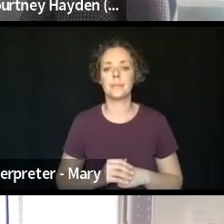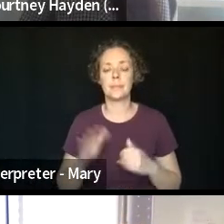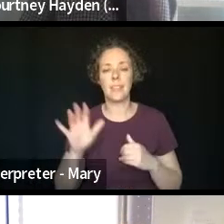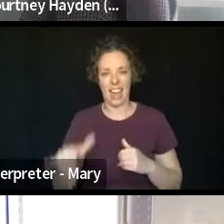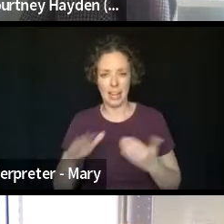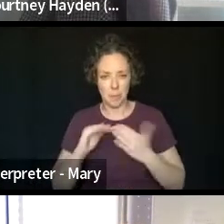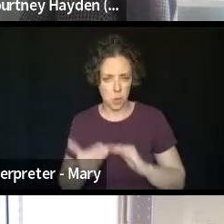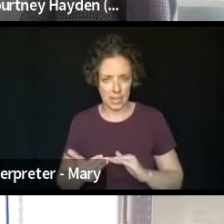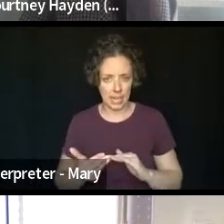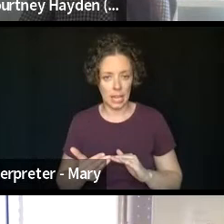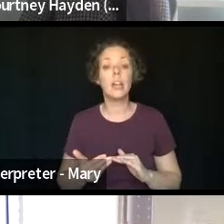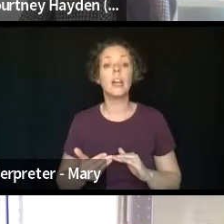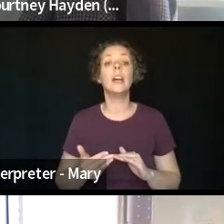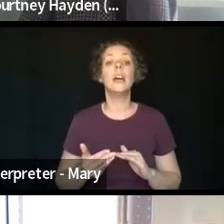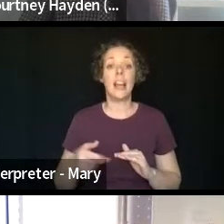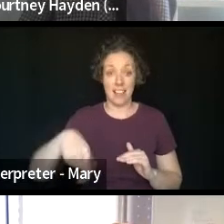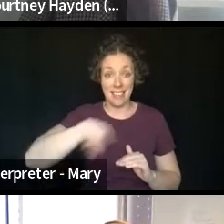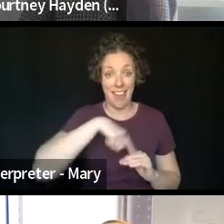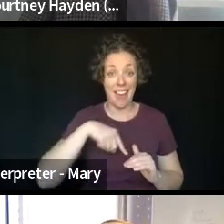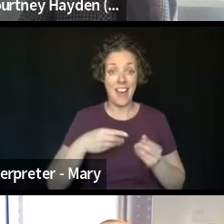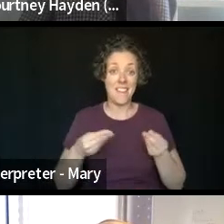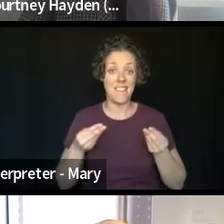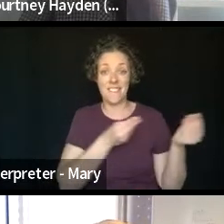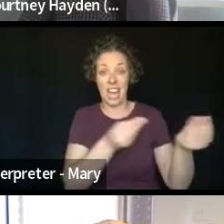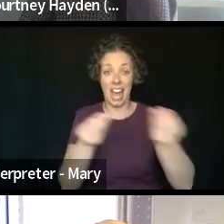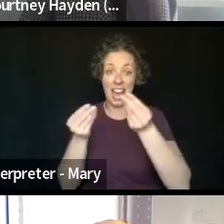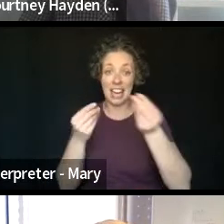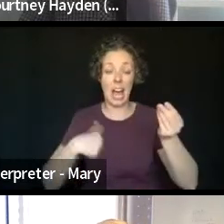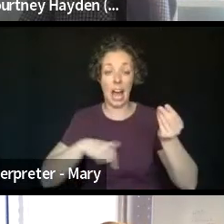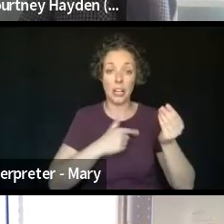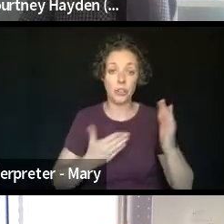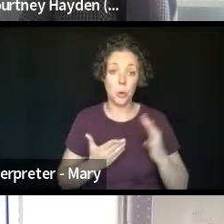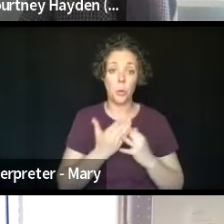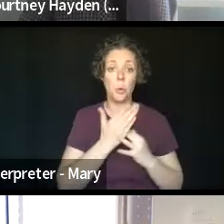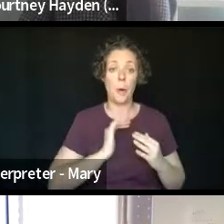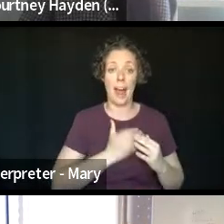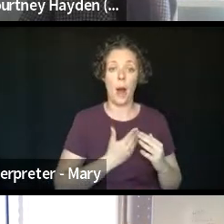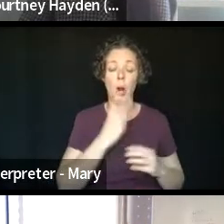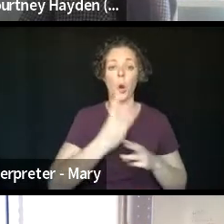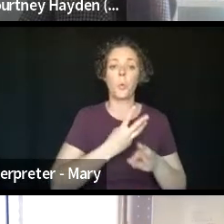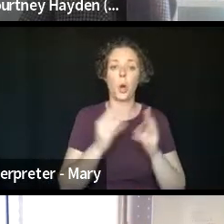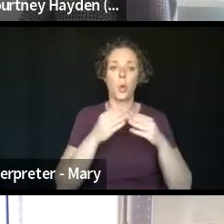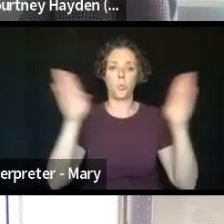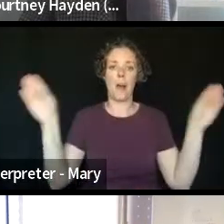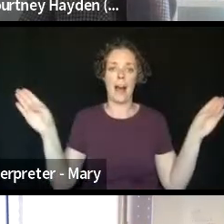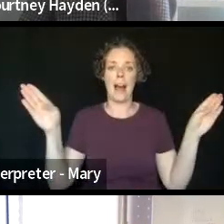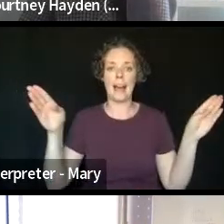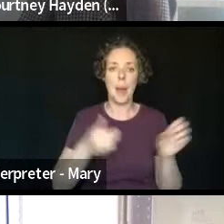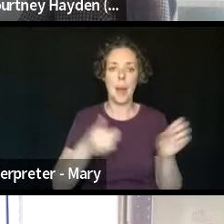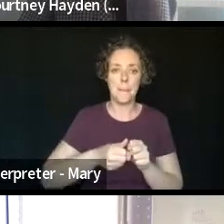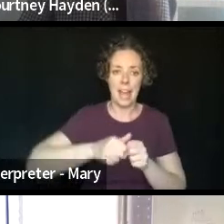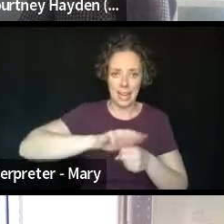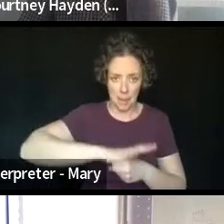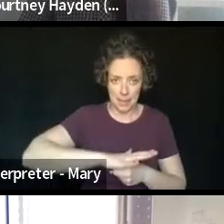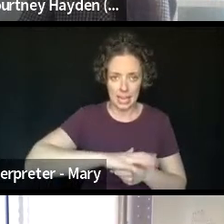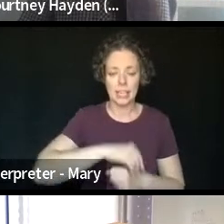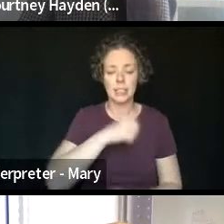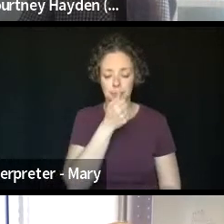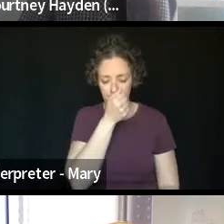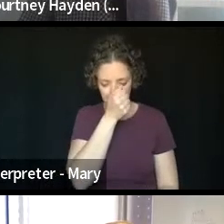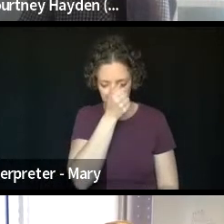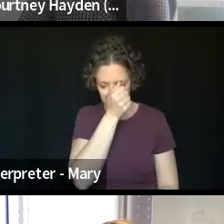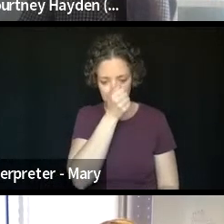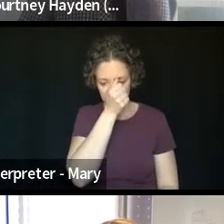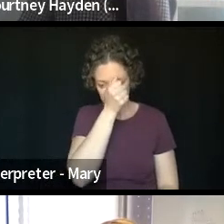community who fed us throughout this worldwide pandemic. So we are